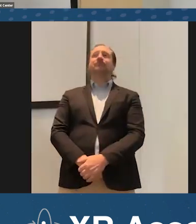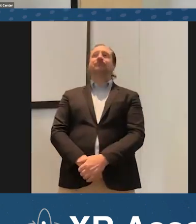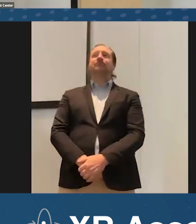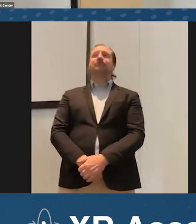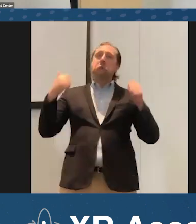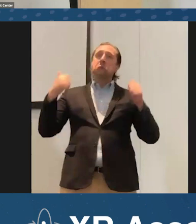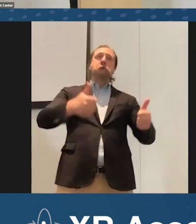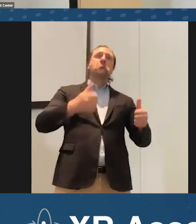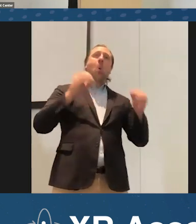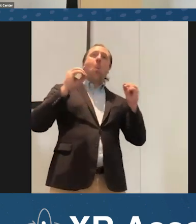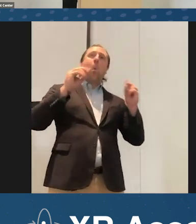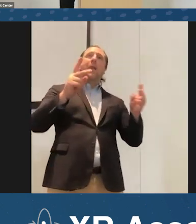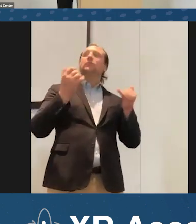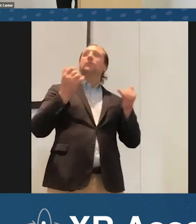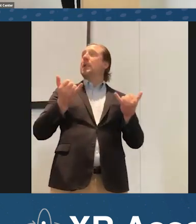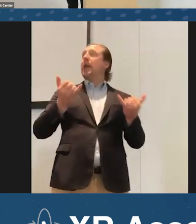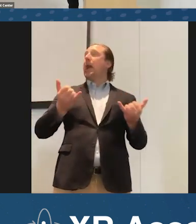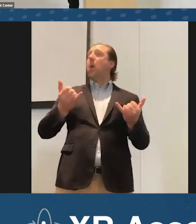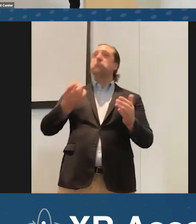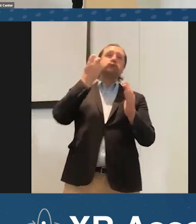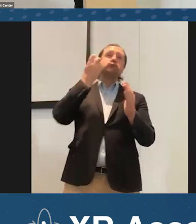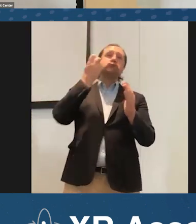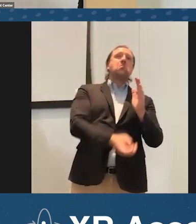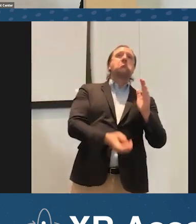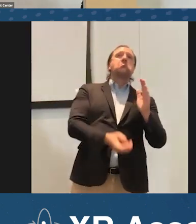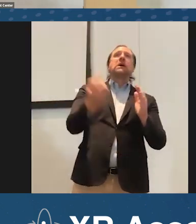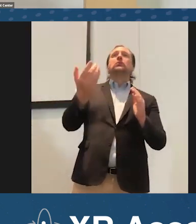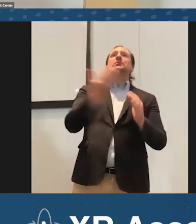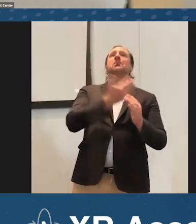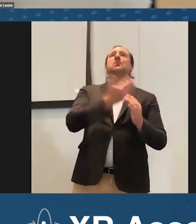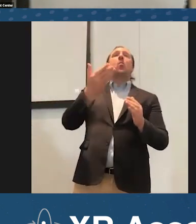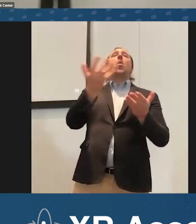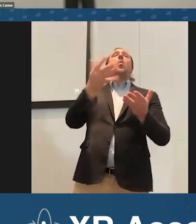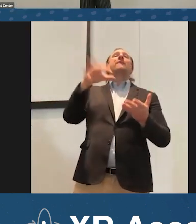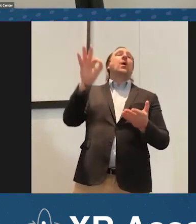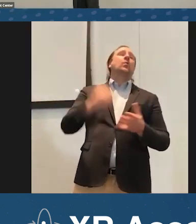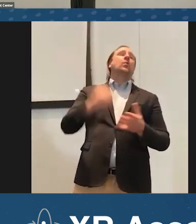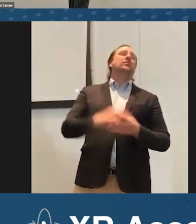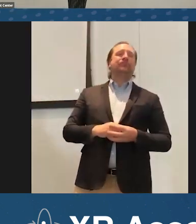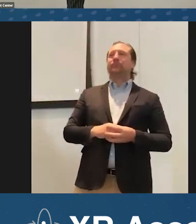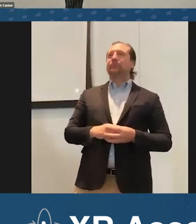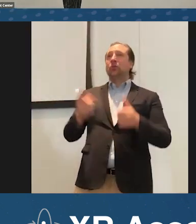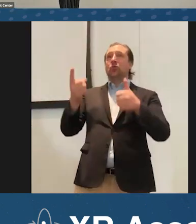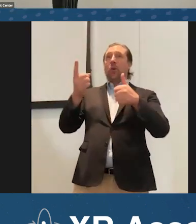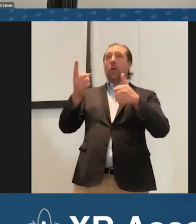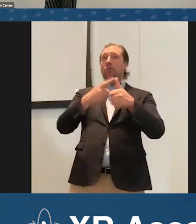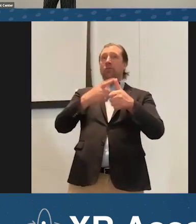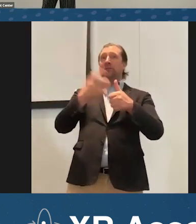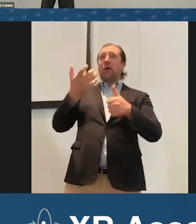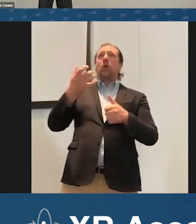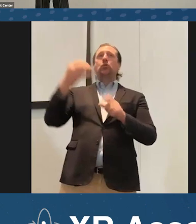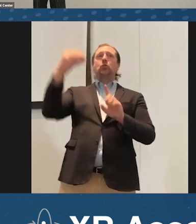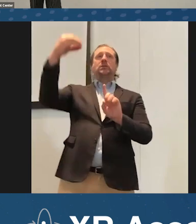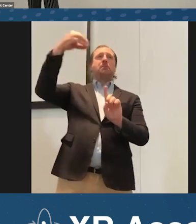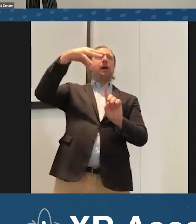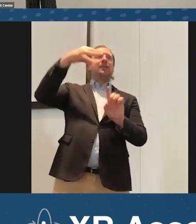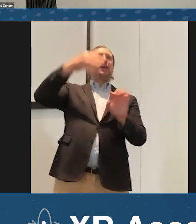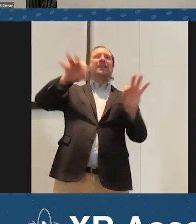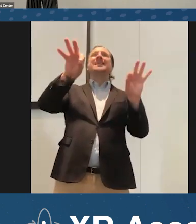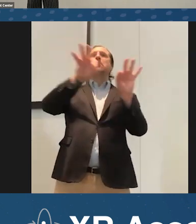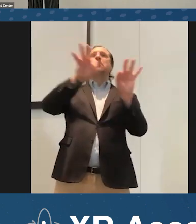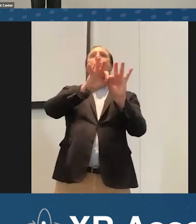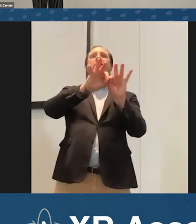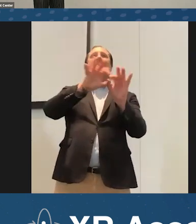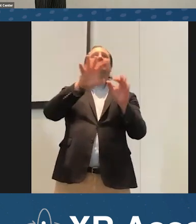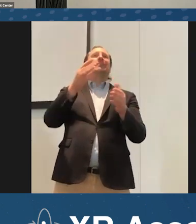Okay, so now we are going to dive into some of our findings here. Now, first, I'd like to highlight a critical takeaway